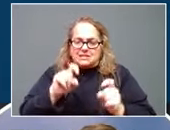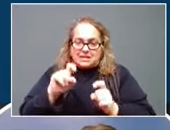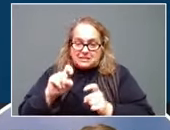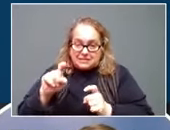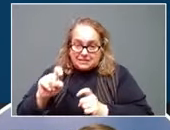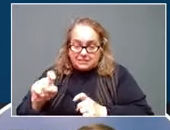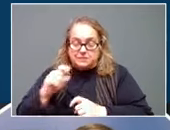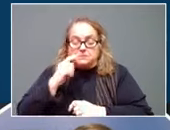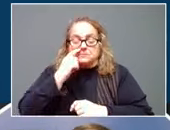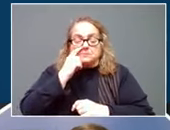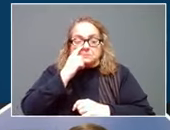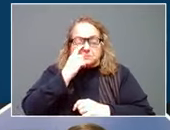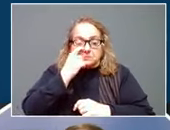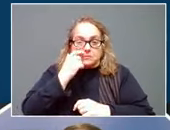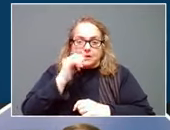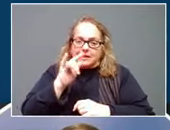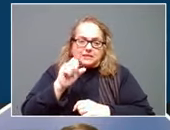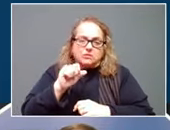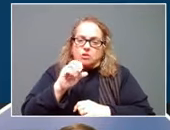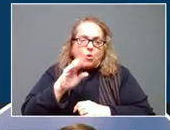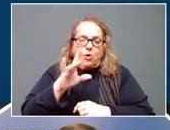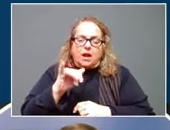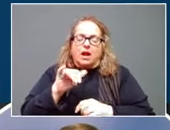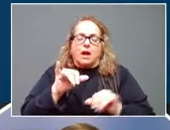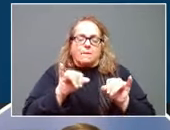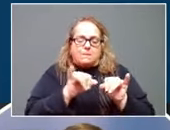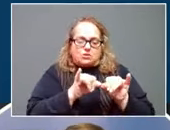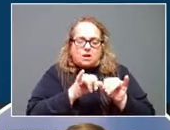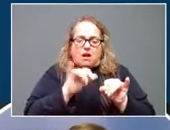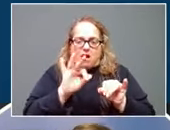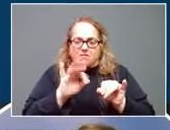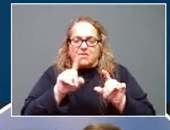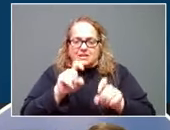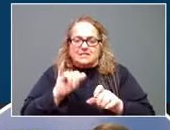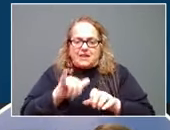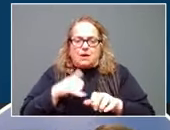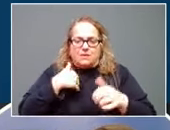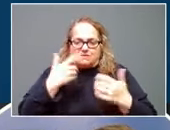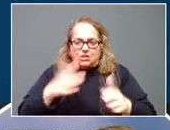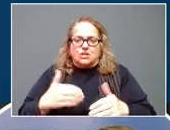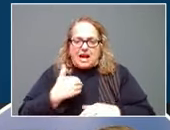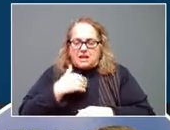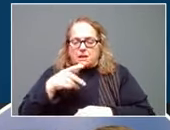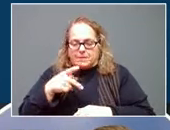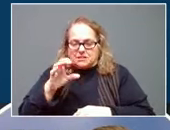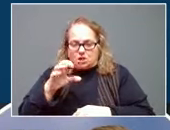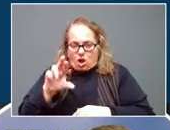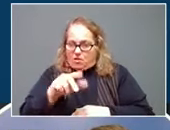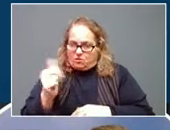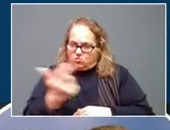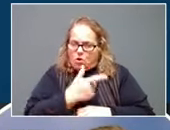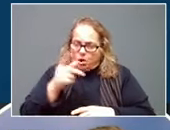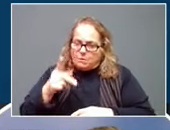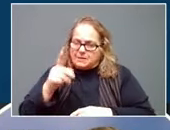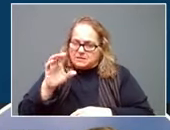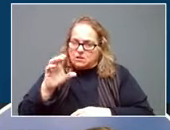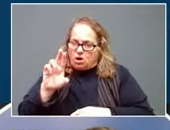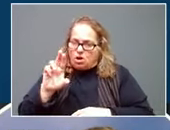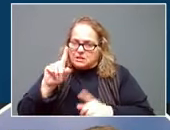testing. It's just a measurement of the tests that we did have, PCR tests. This is all PCR that